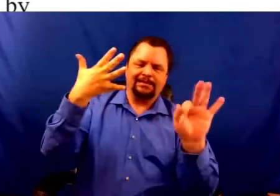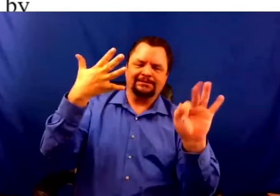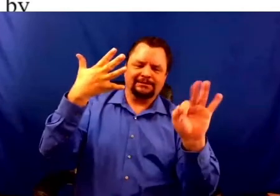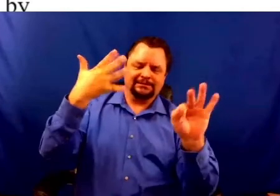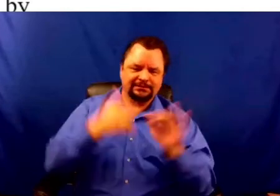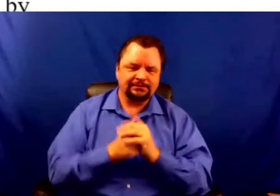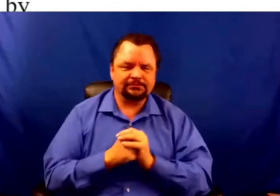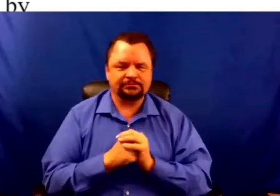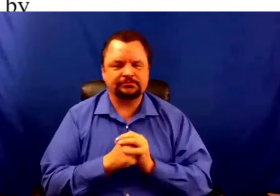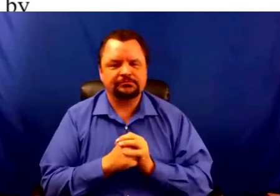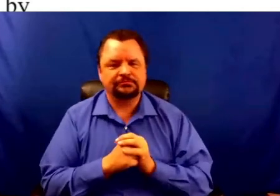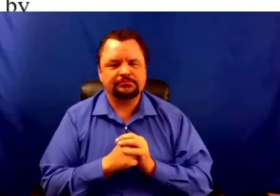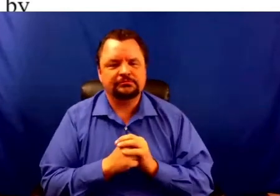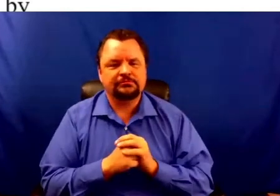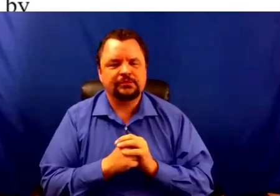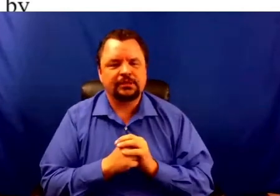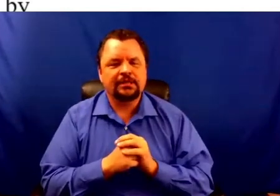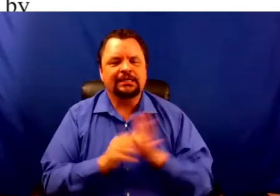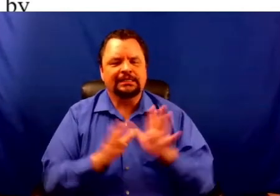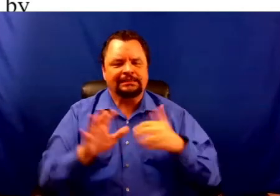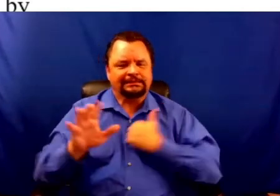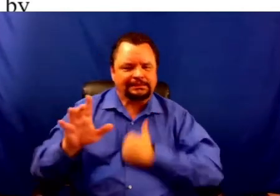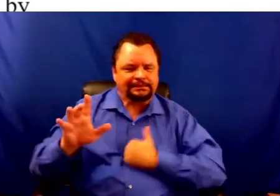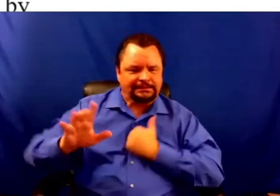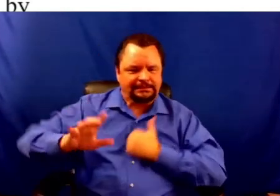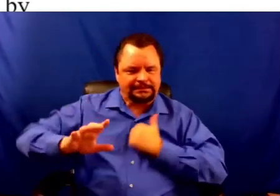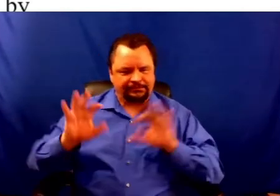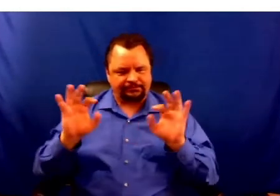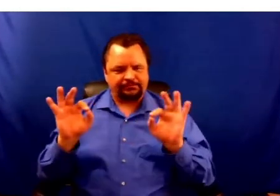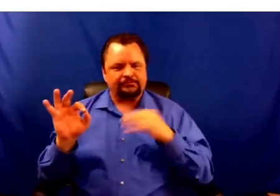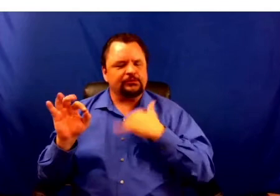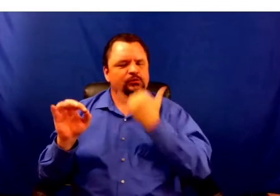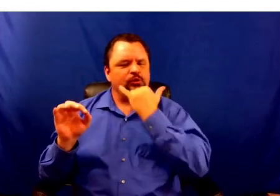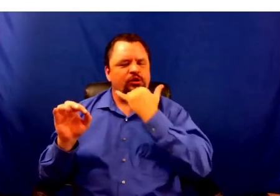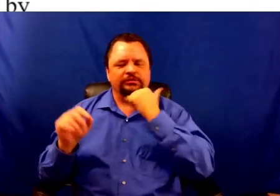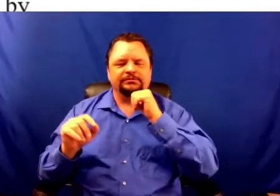Oh, I lied, I'm sorry, slide 18 or 20.